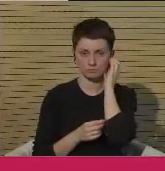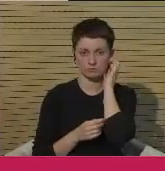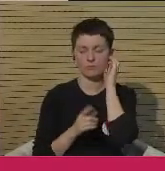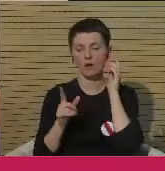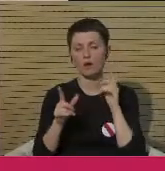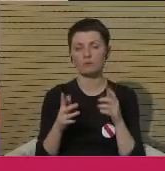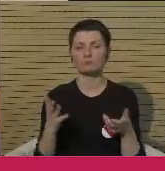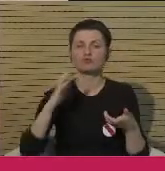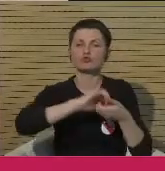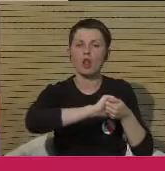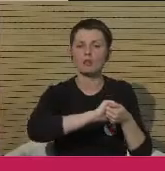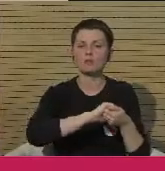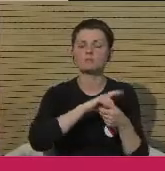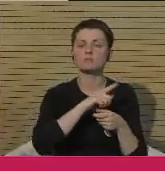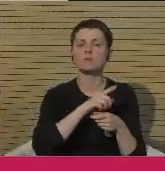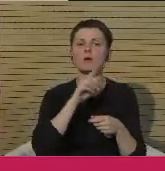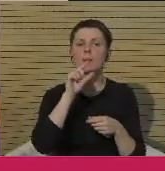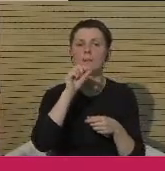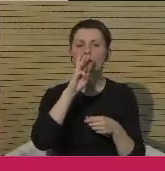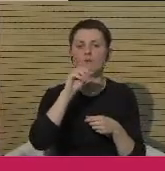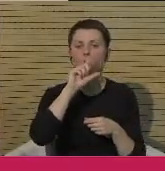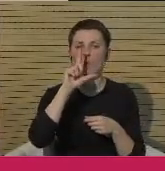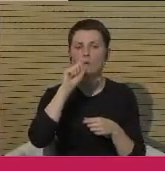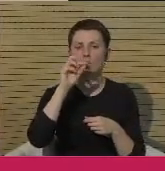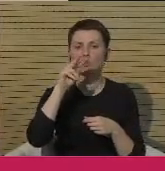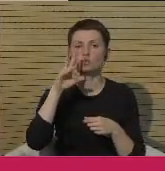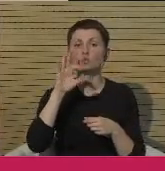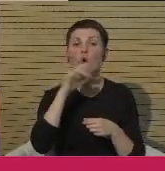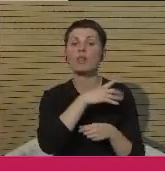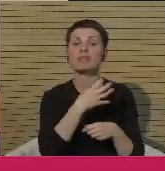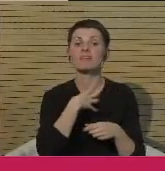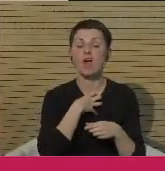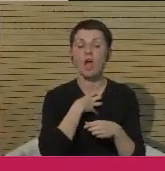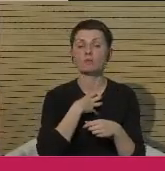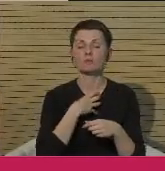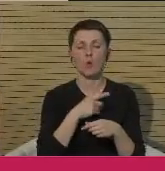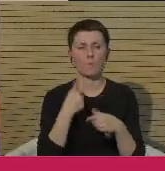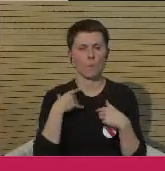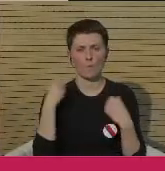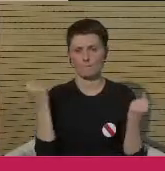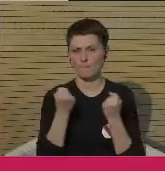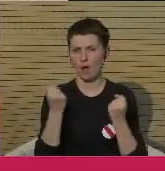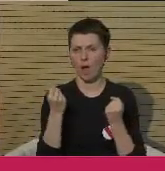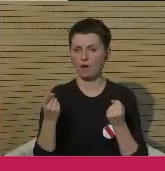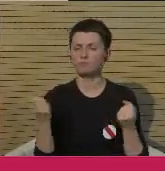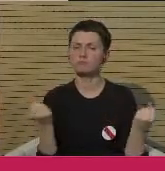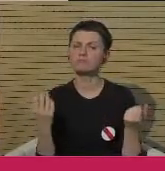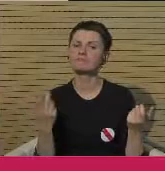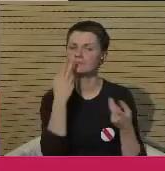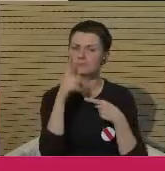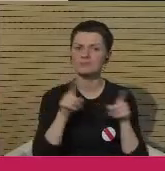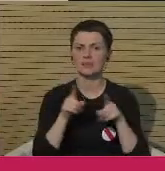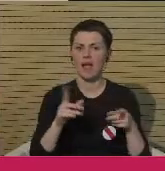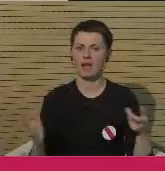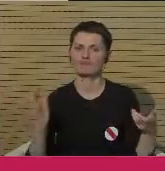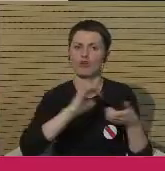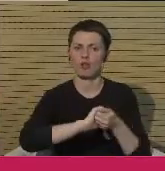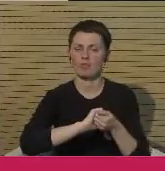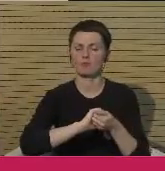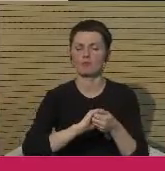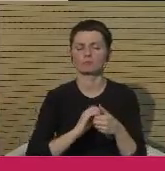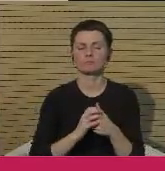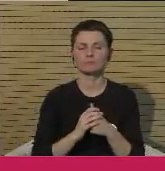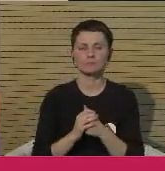resigned from the theater because they wanted to show their solidarity with the director. That was a very strong gesture